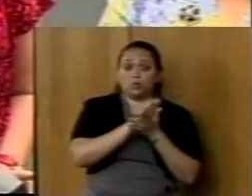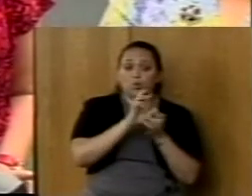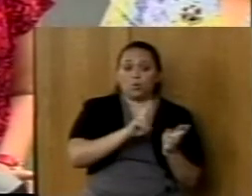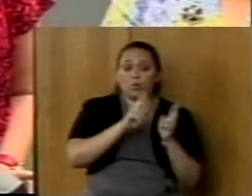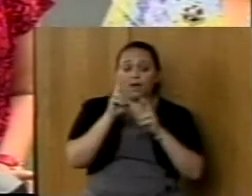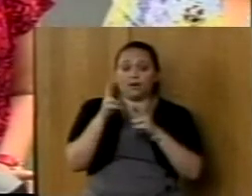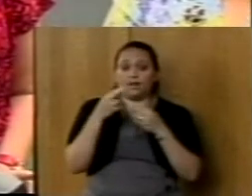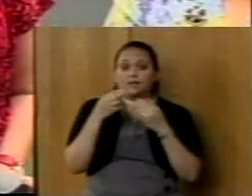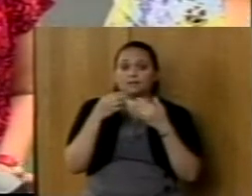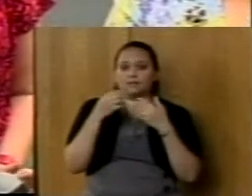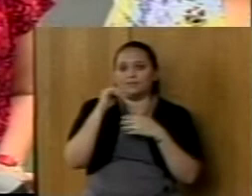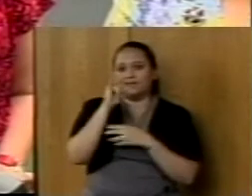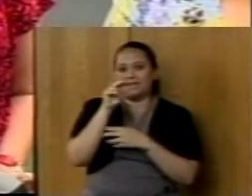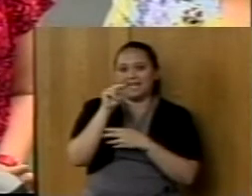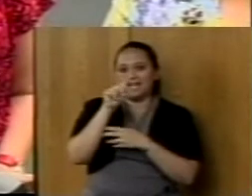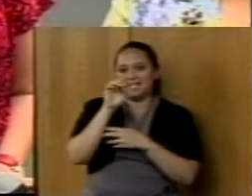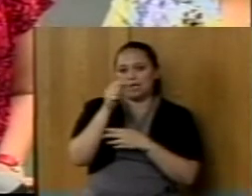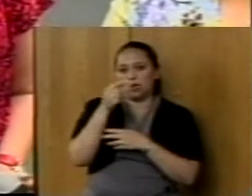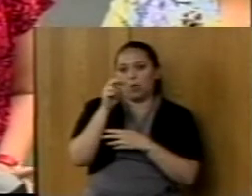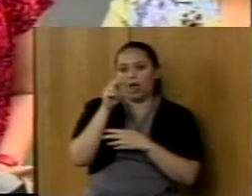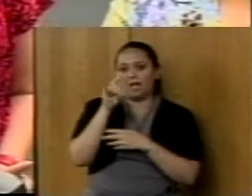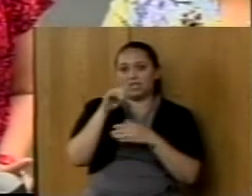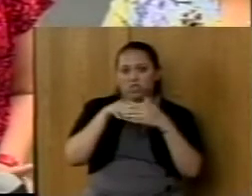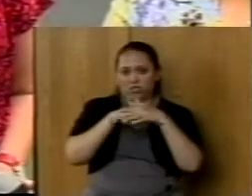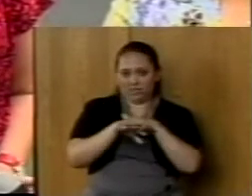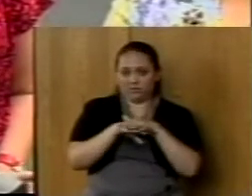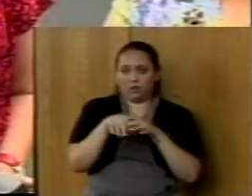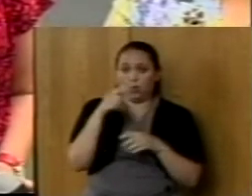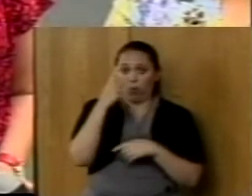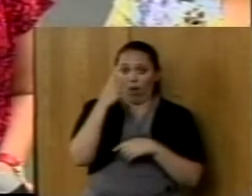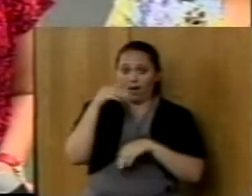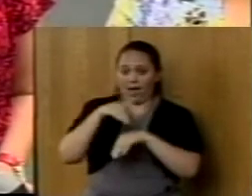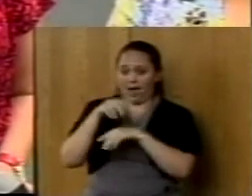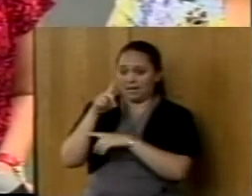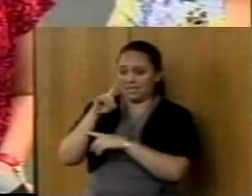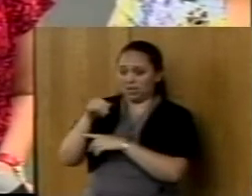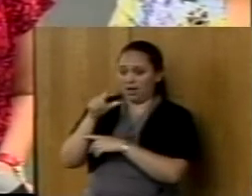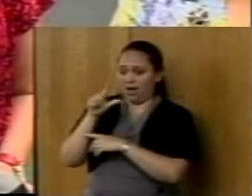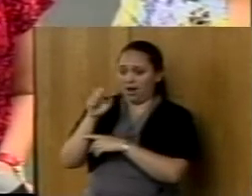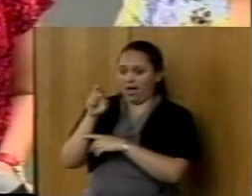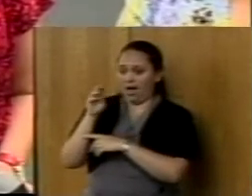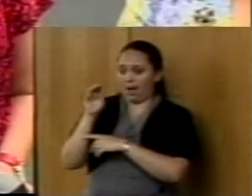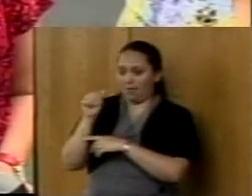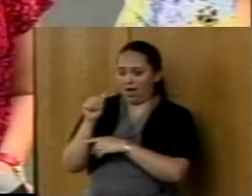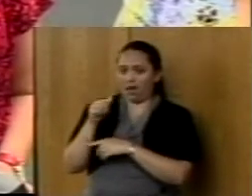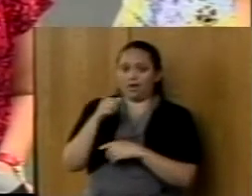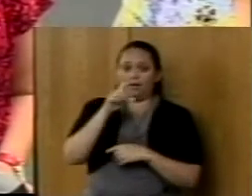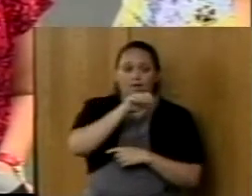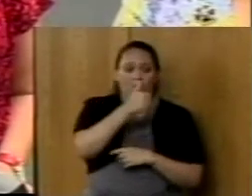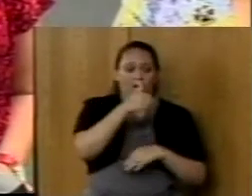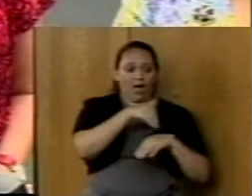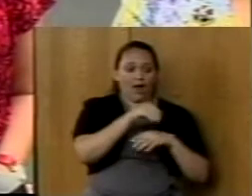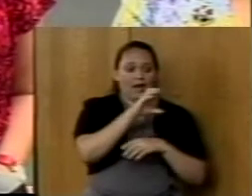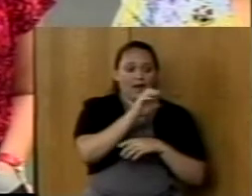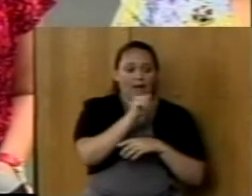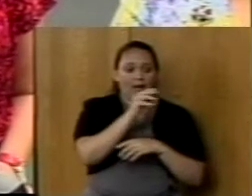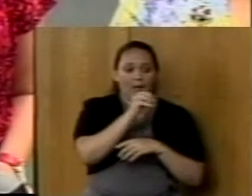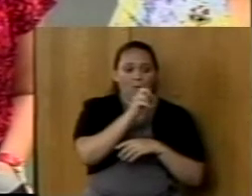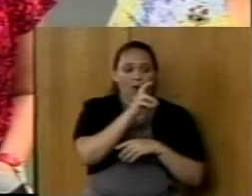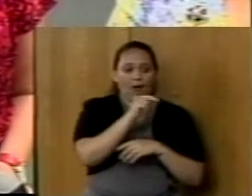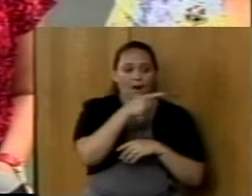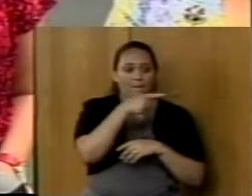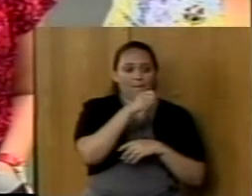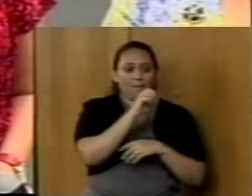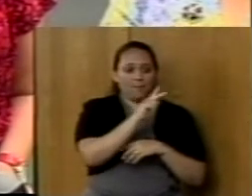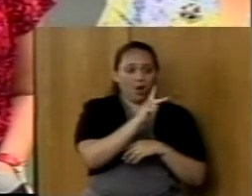readiness integration teachers, one at DJ Lerma and one at the Cameron Park Head Start.